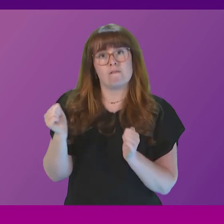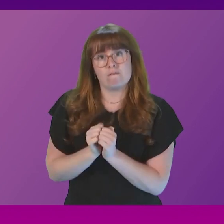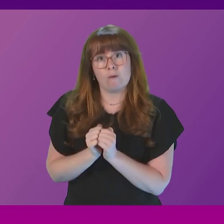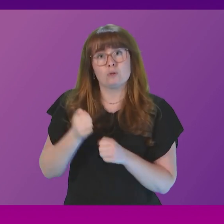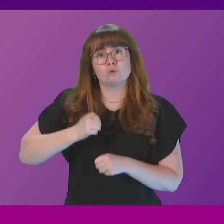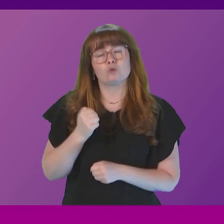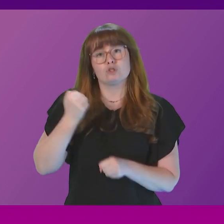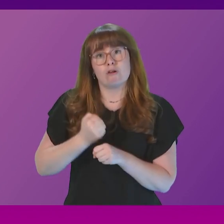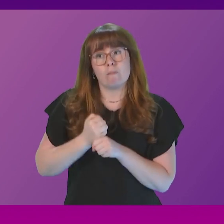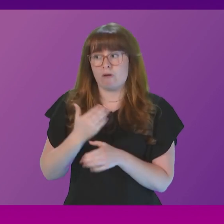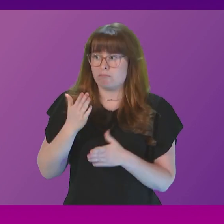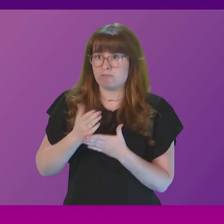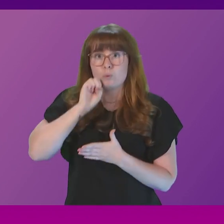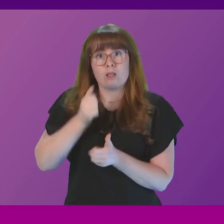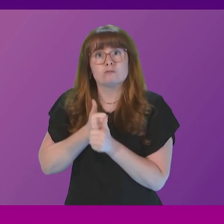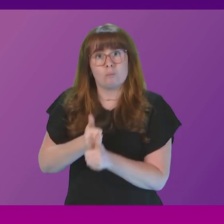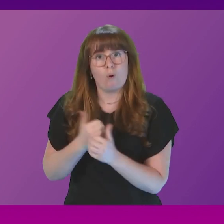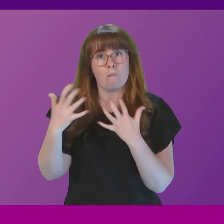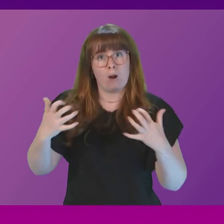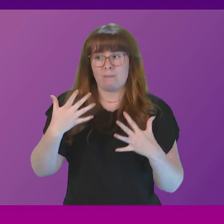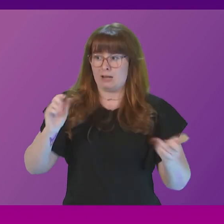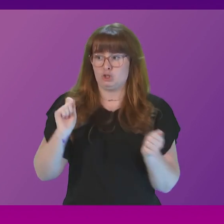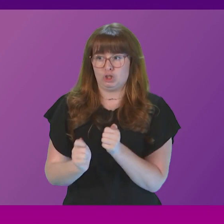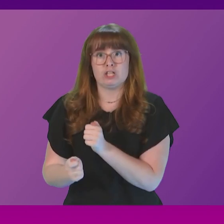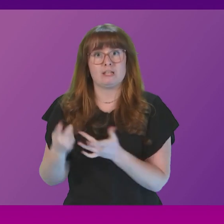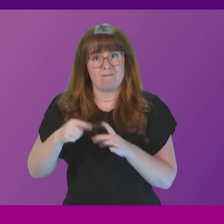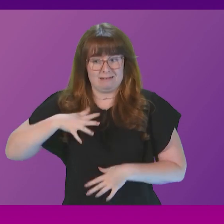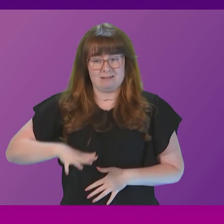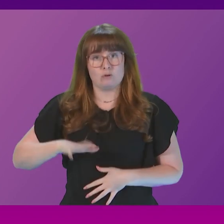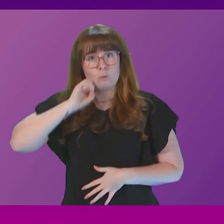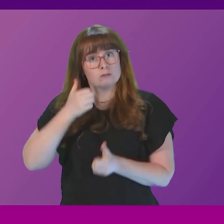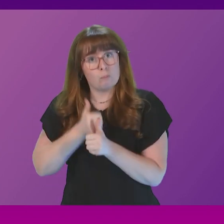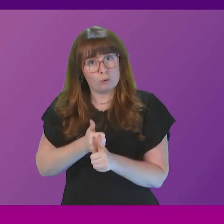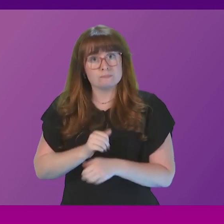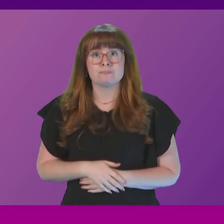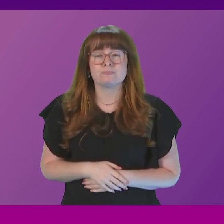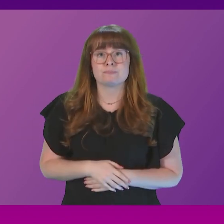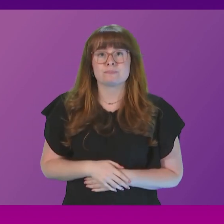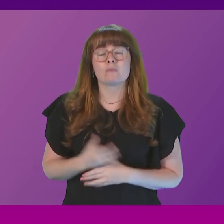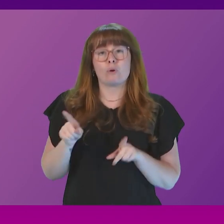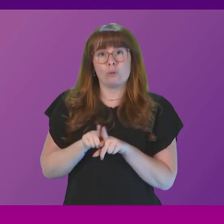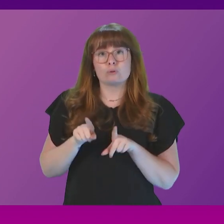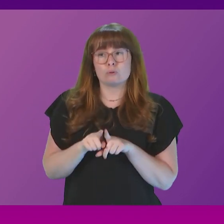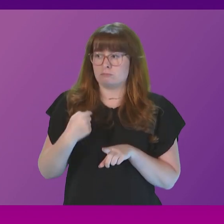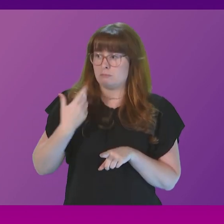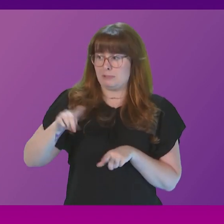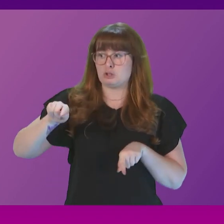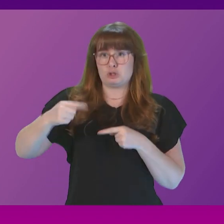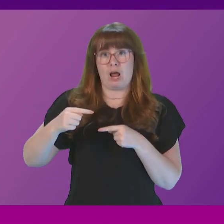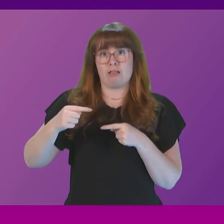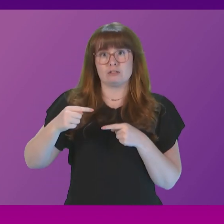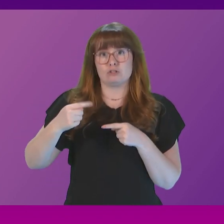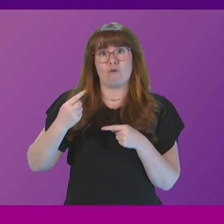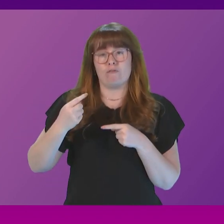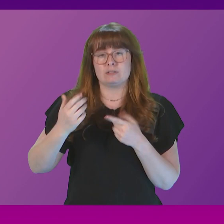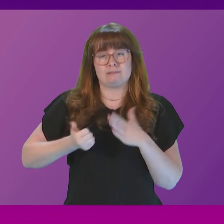would, of course, support the Parliament in any changes that it felt necessary? But coming to that point, we have had a challenge in the publication